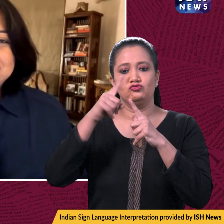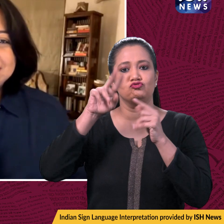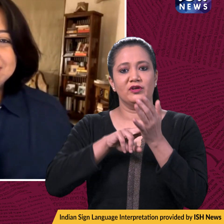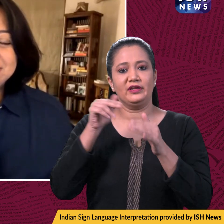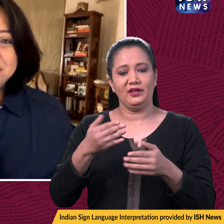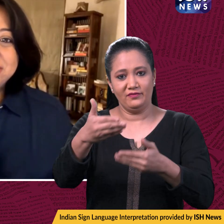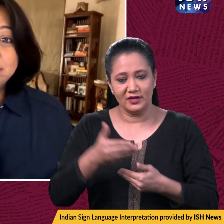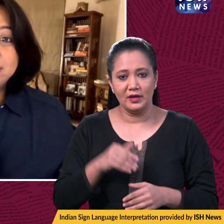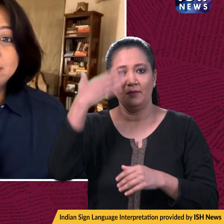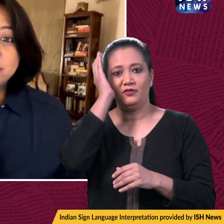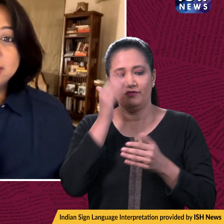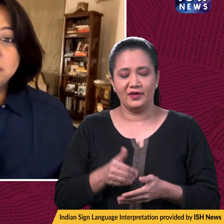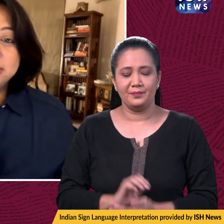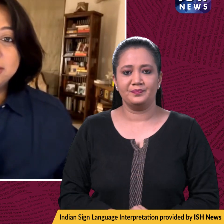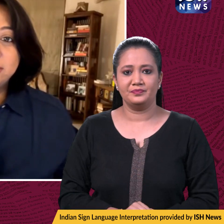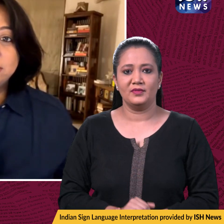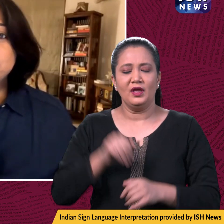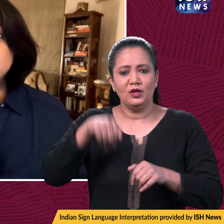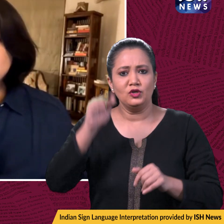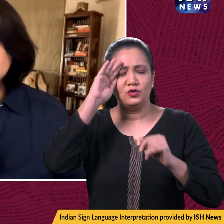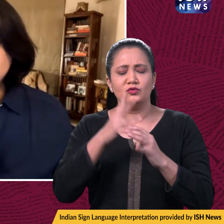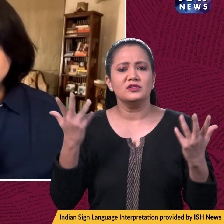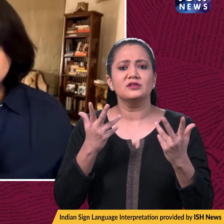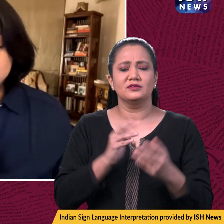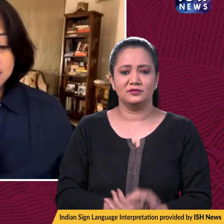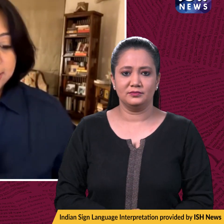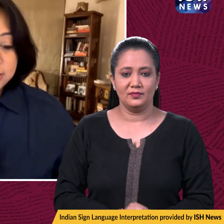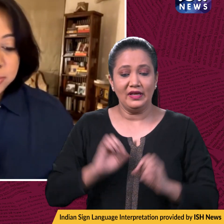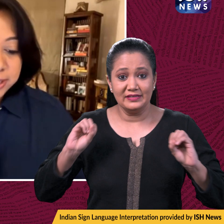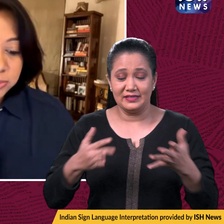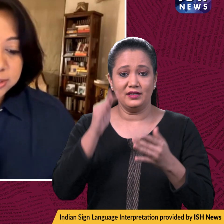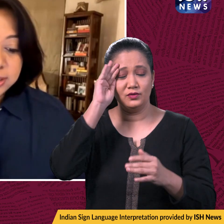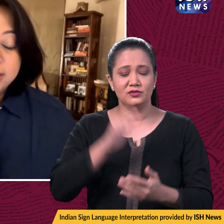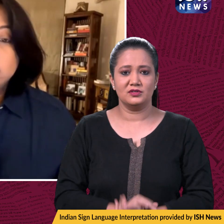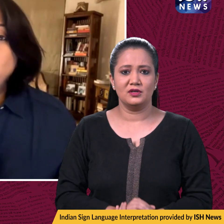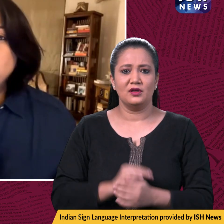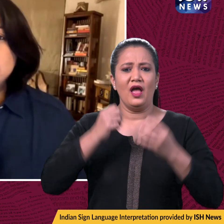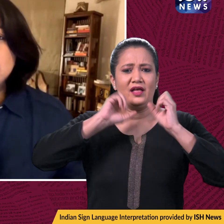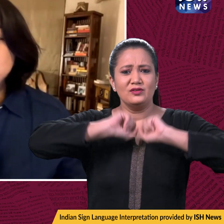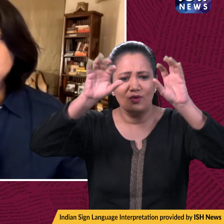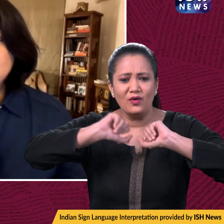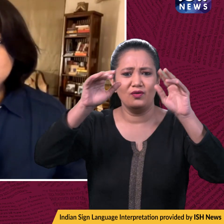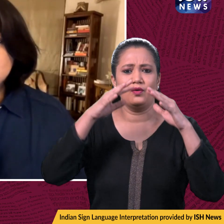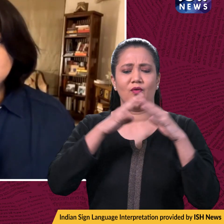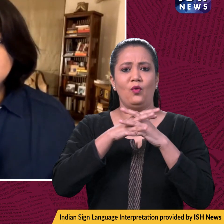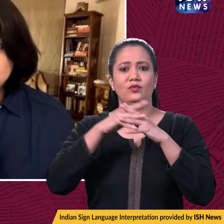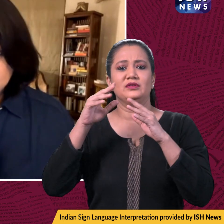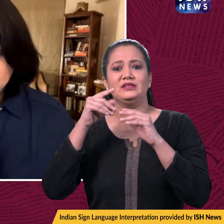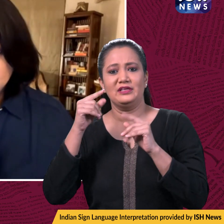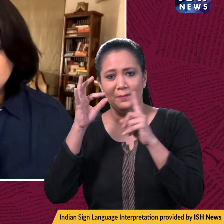evening and welcome to Just the News. I'm Faye. Let me take you through today's headlines. To begin with, the wholesale